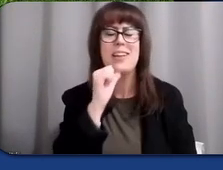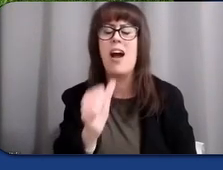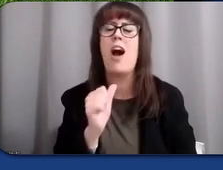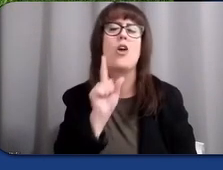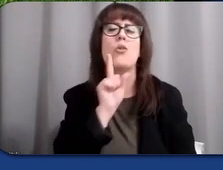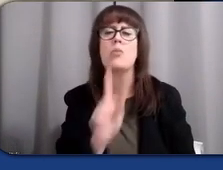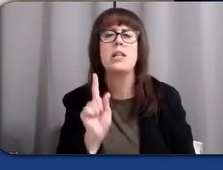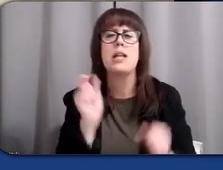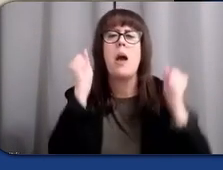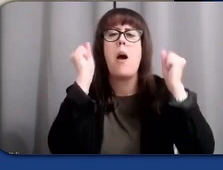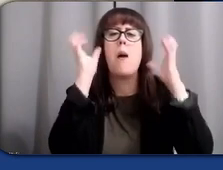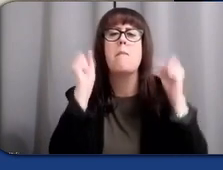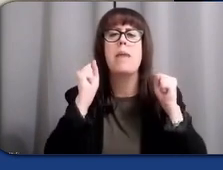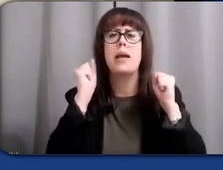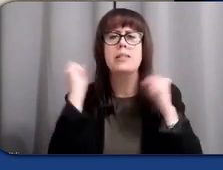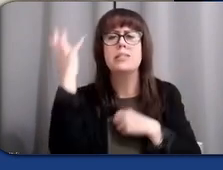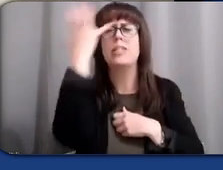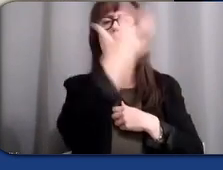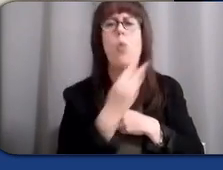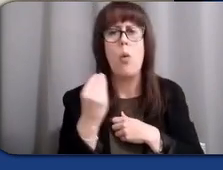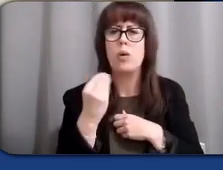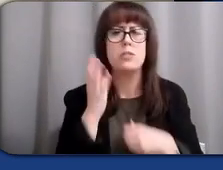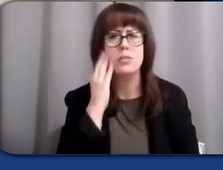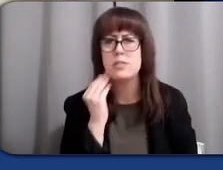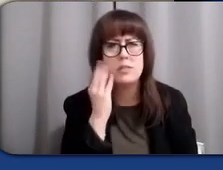experiences of my life, of our lives, I know.